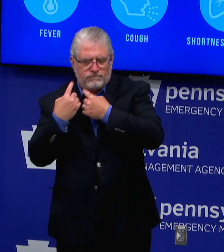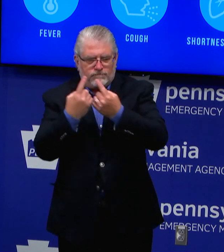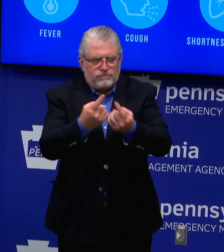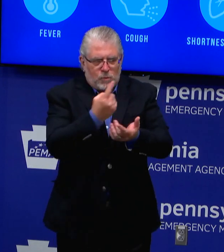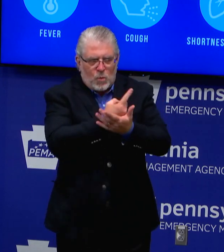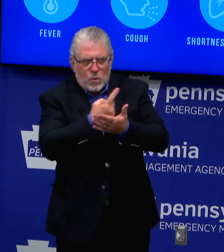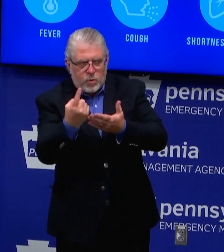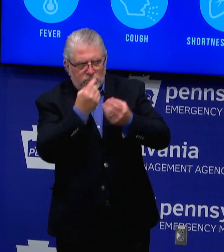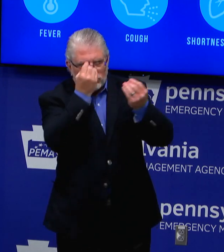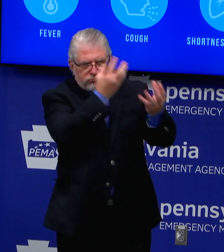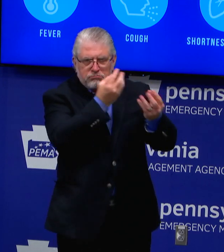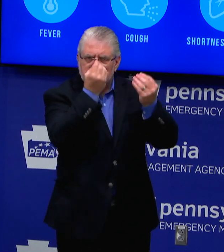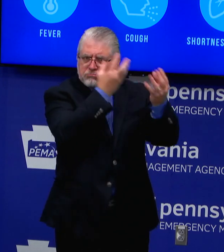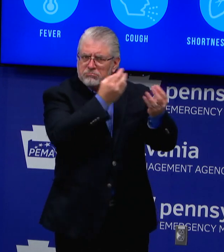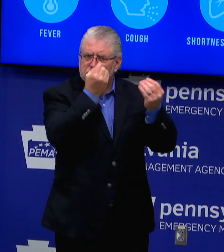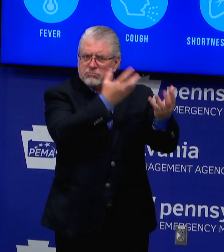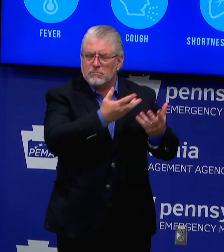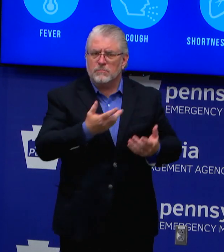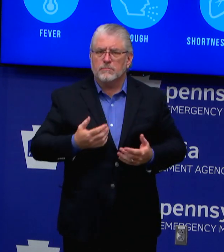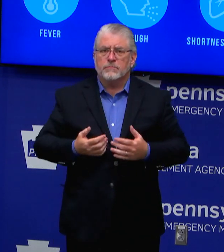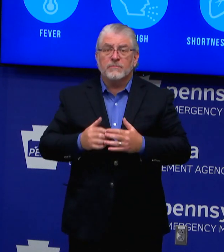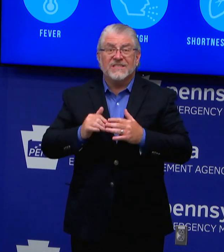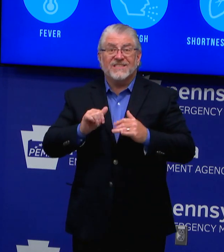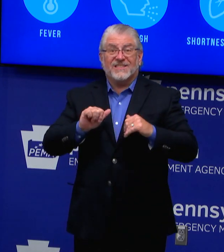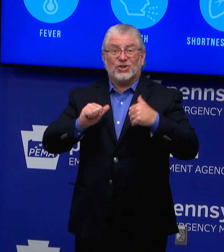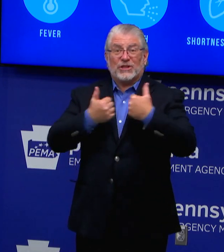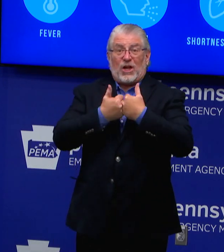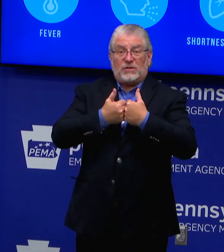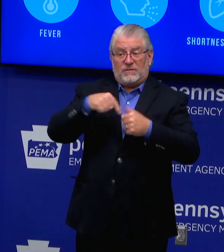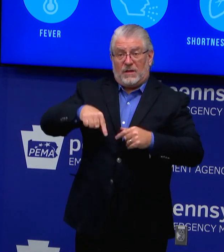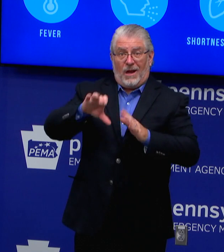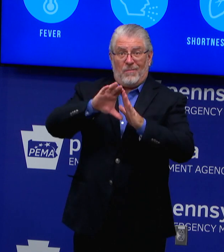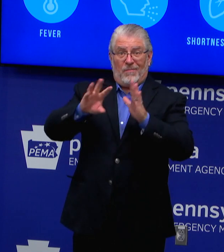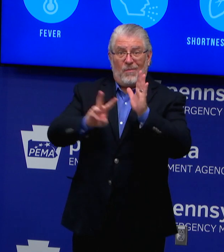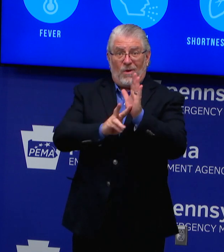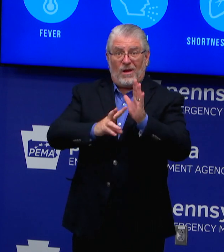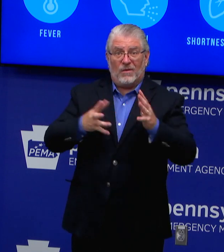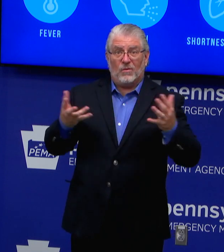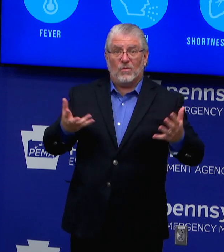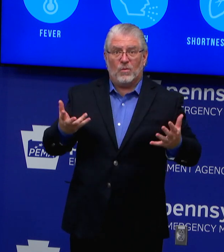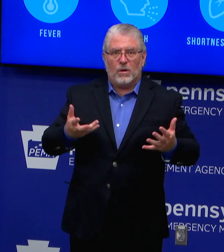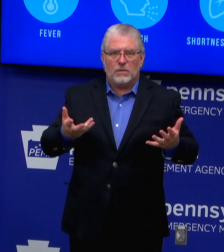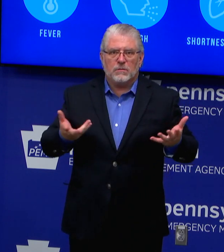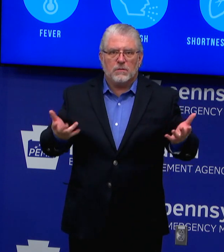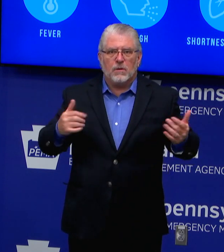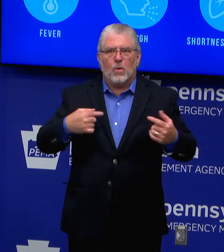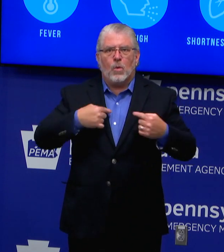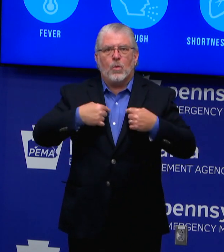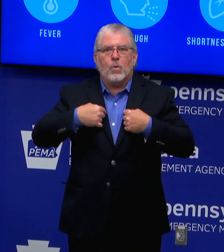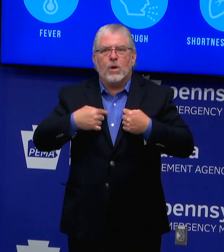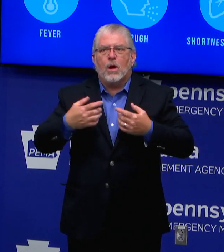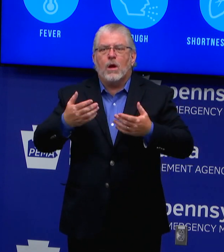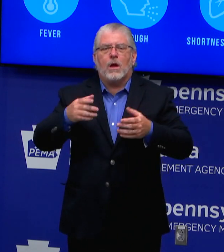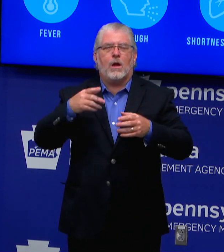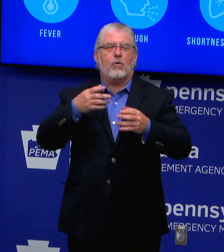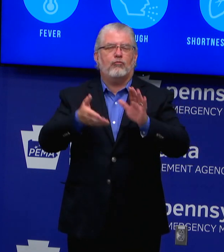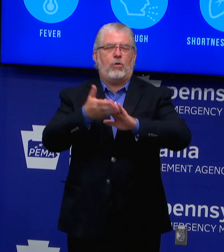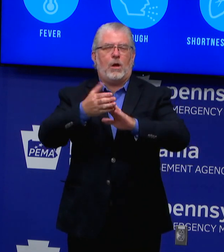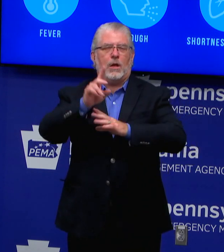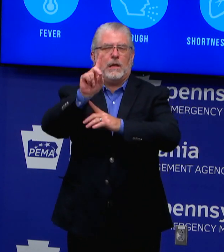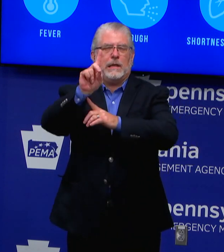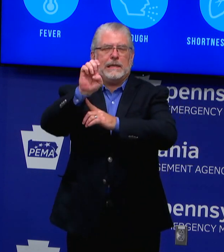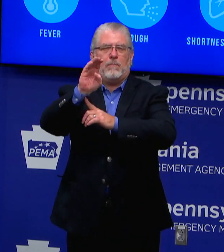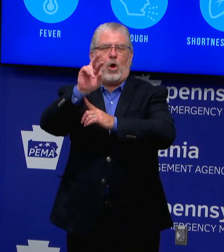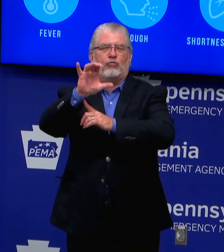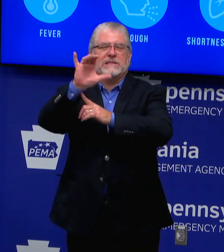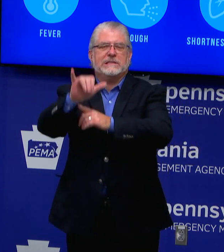challenging the Commonwealth on anything we've done, that's the nature of a democracy, and I welcome those questions and criticisms. And our last